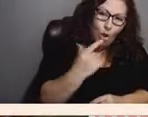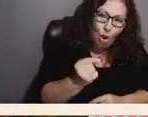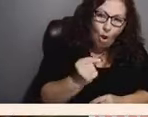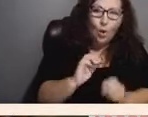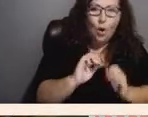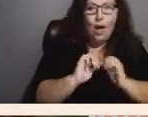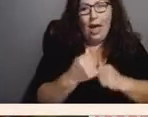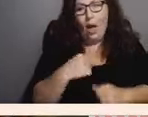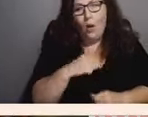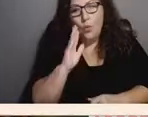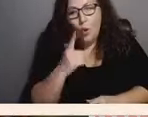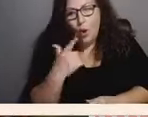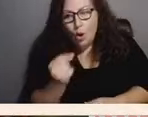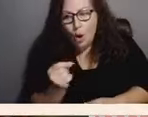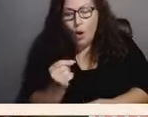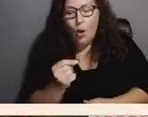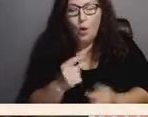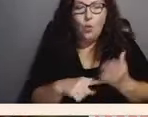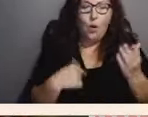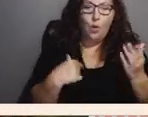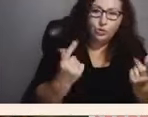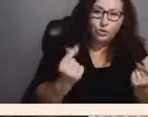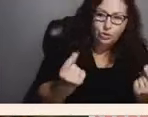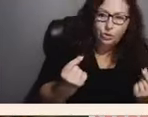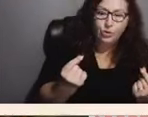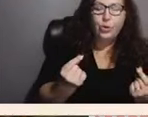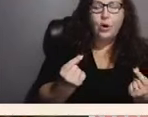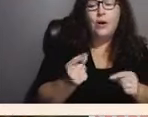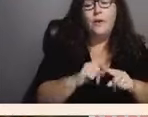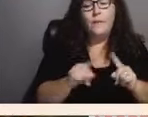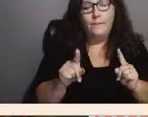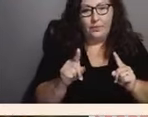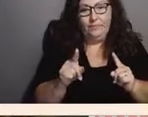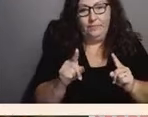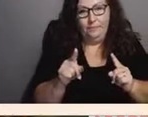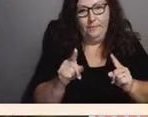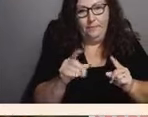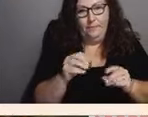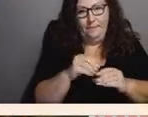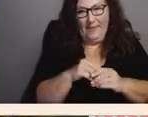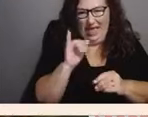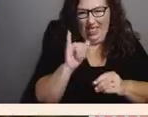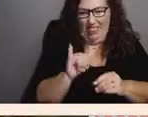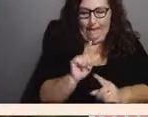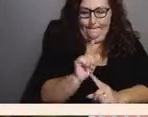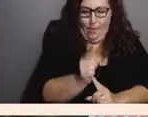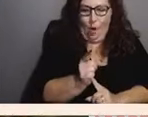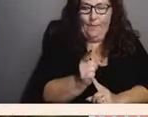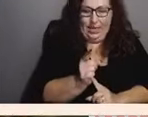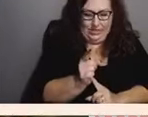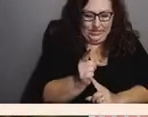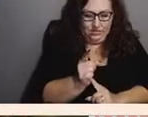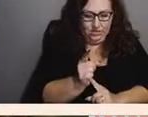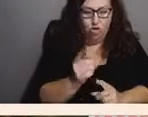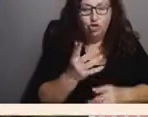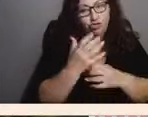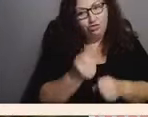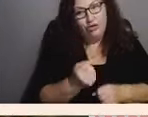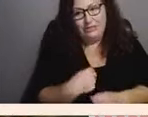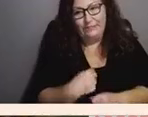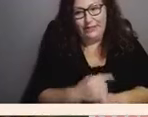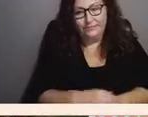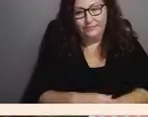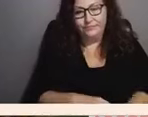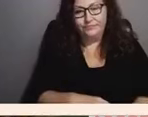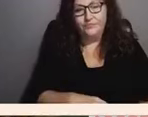going, what we're going to do, but be in that moment. Trust me,